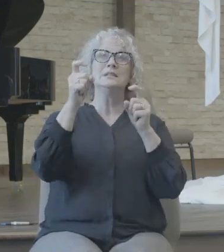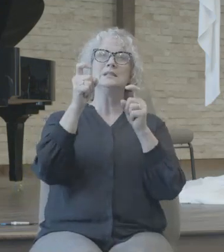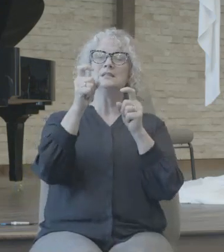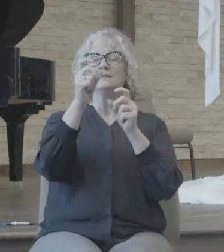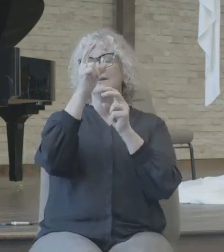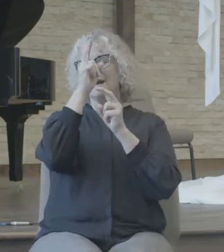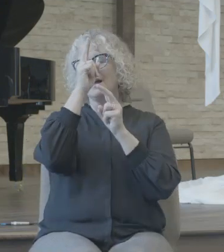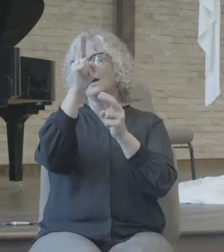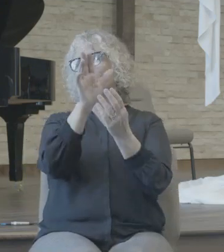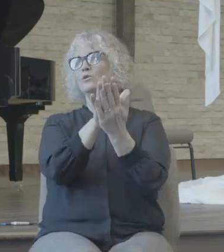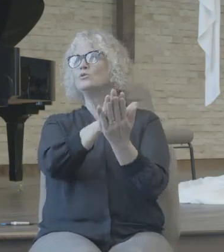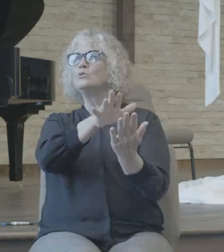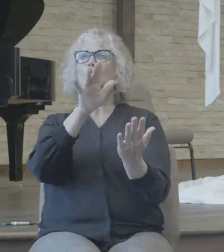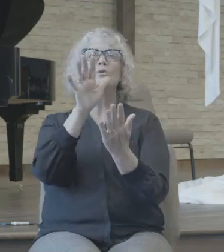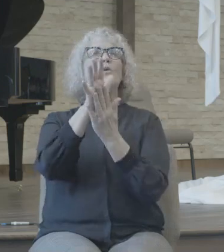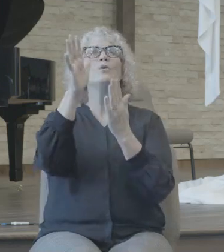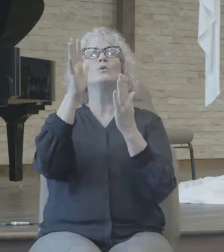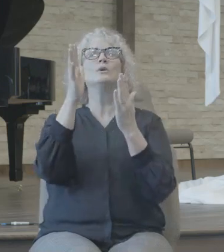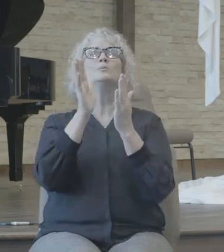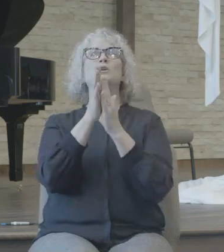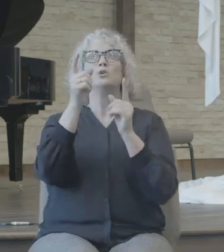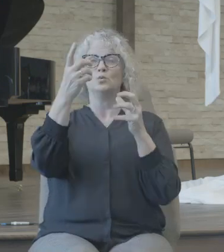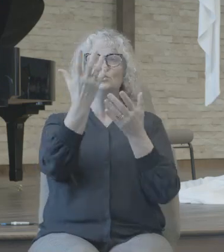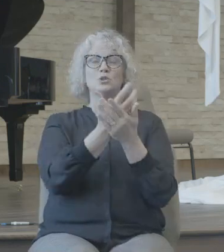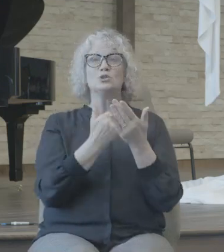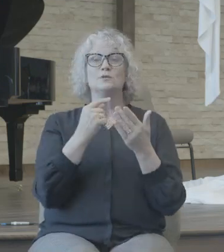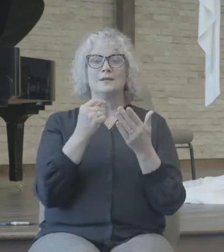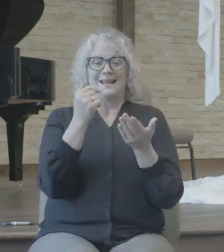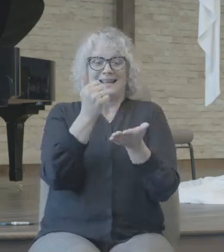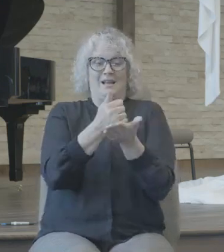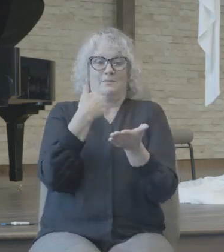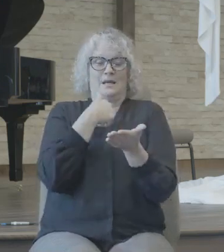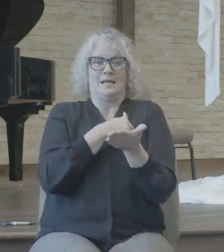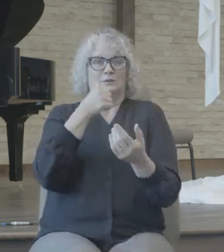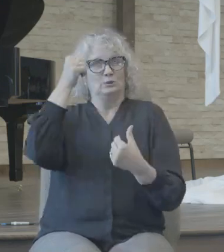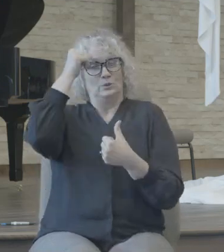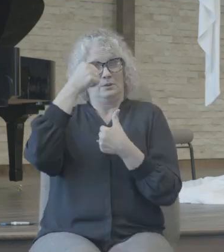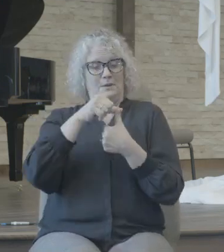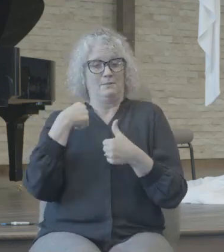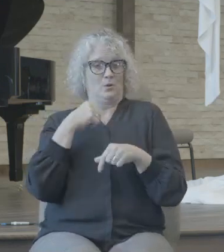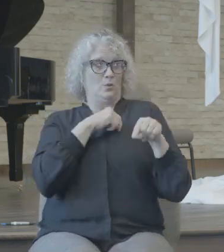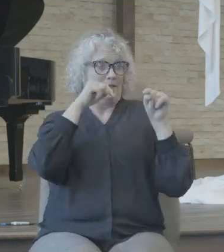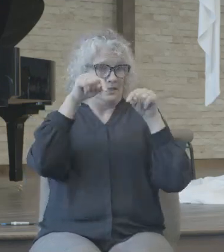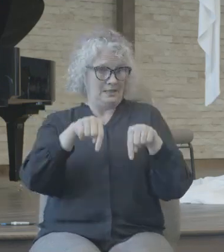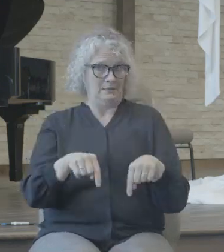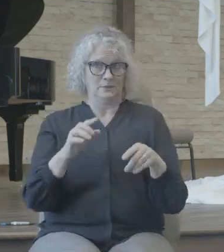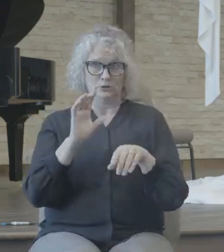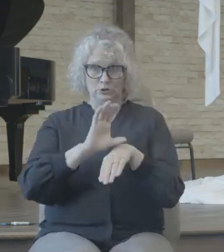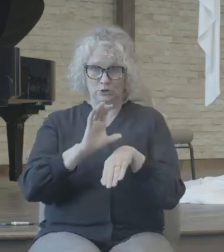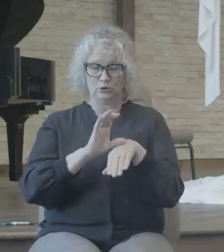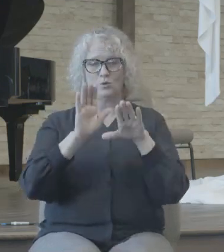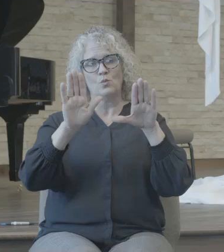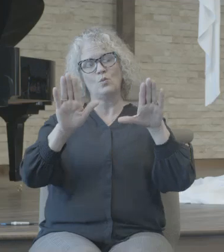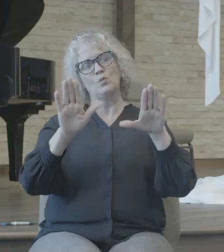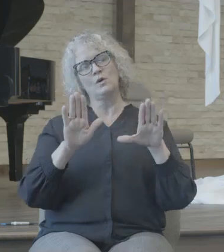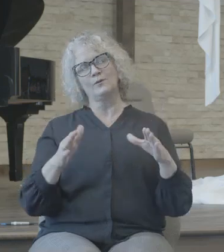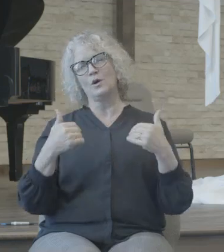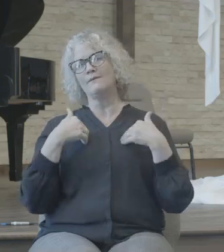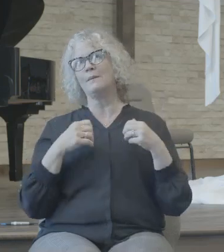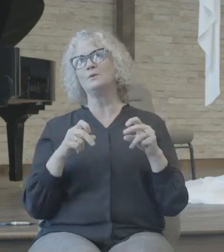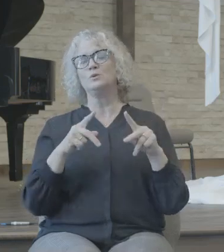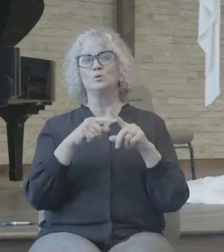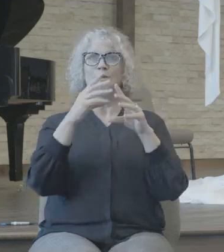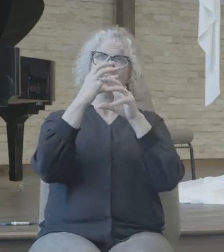You deserve. So help us keep that in mind every time we come to church. It's wonderful to have that opportunity to get and to